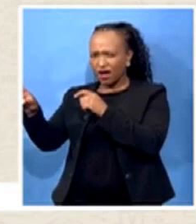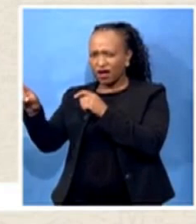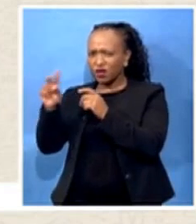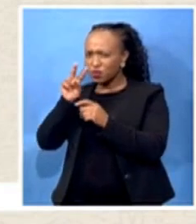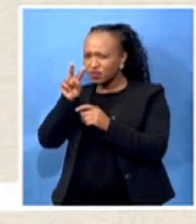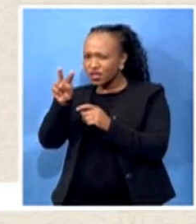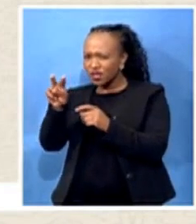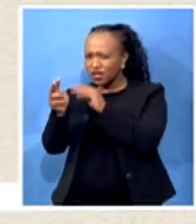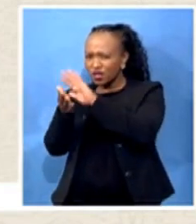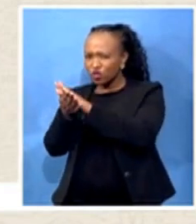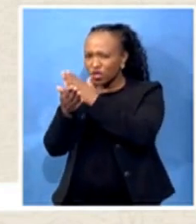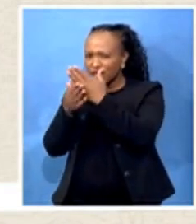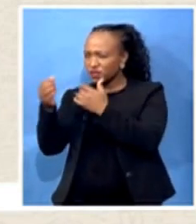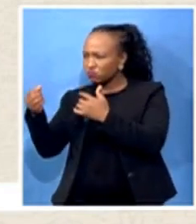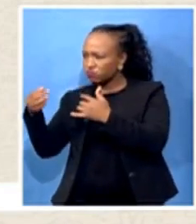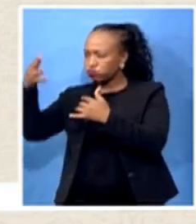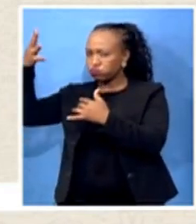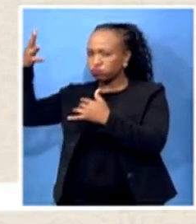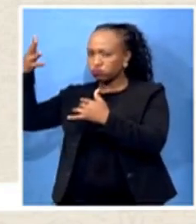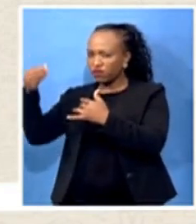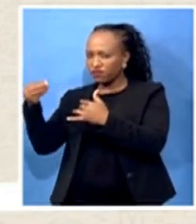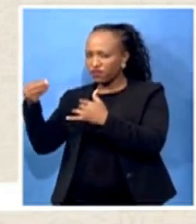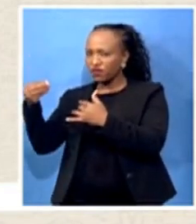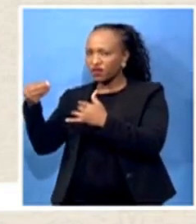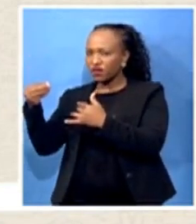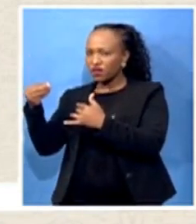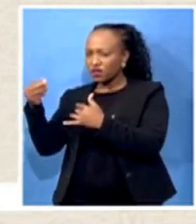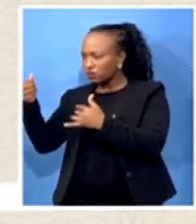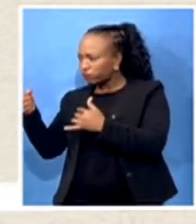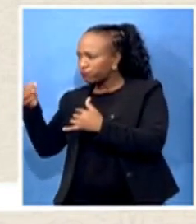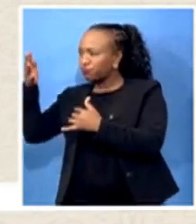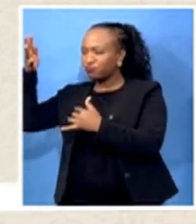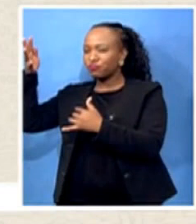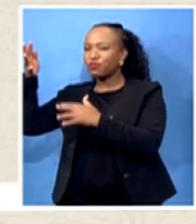the word was menu, but there's the words coming up.